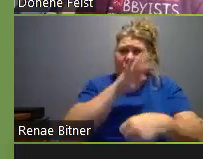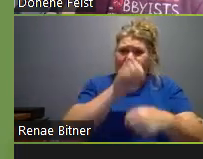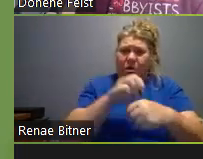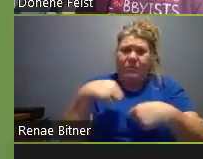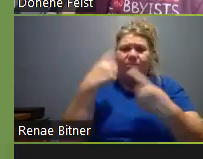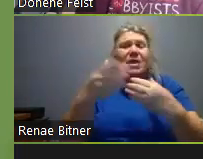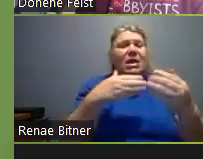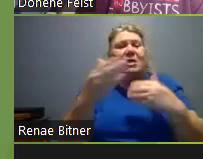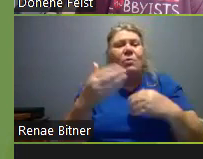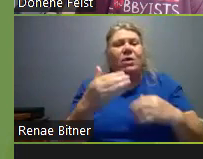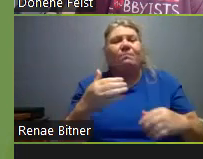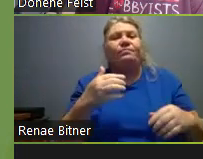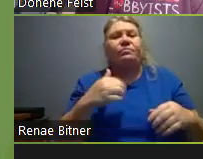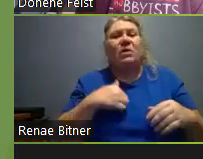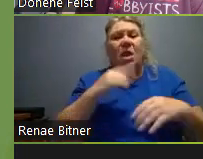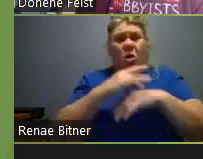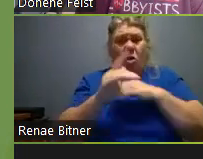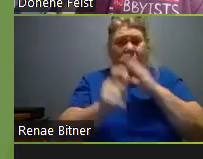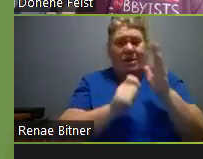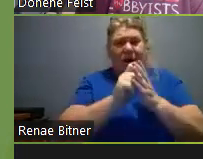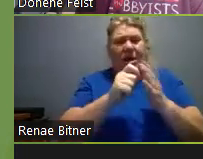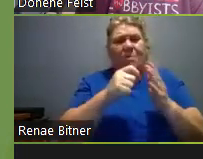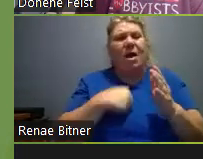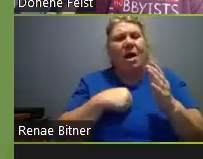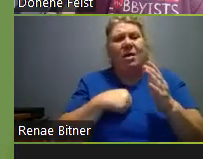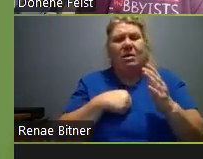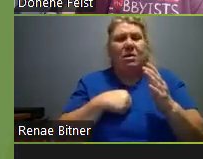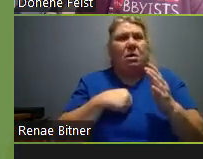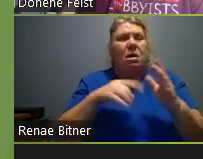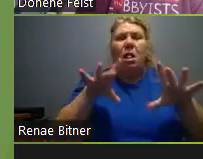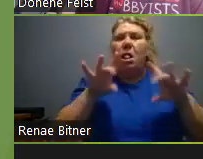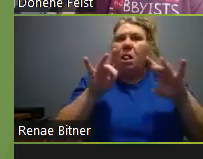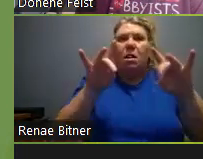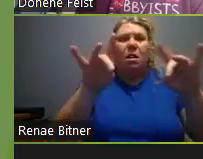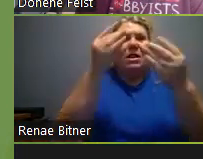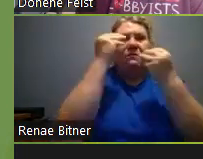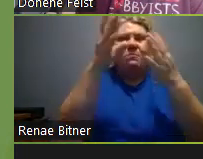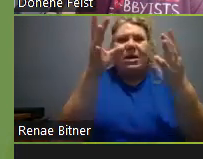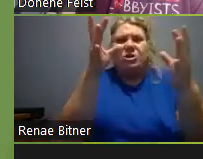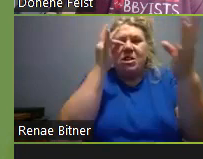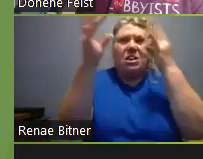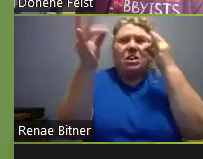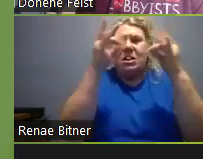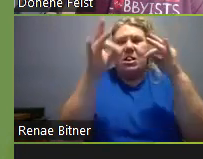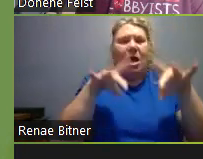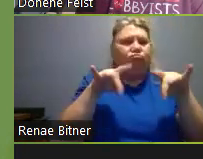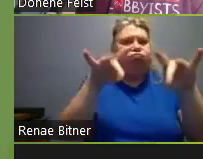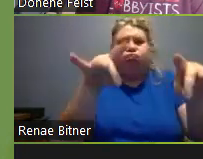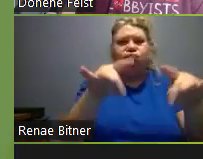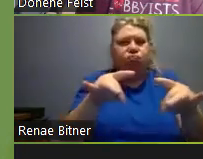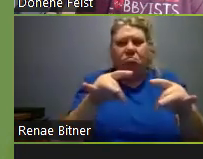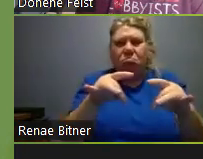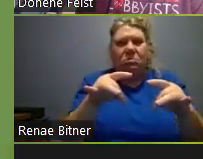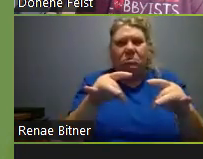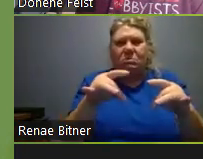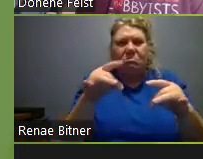anyway, in those early days, I was like a sponge for information. I just literally a sponge.